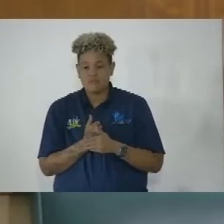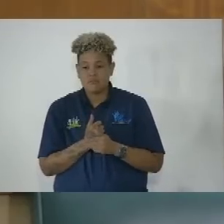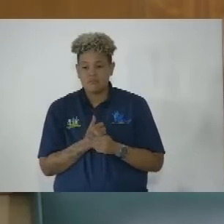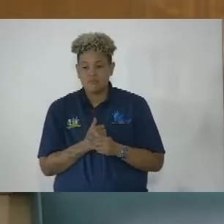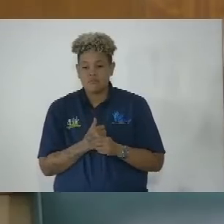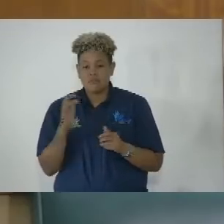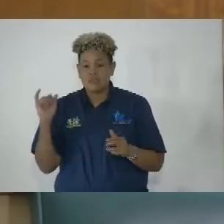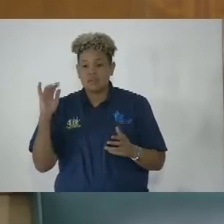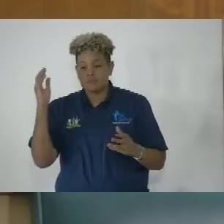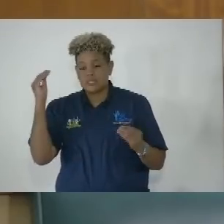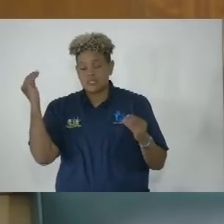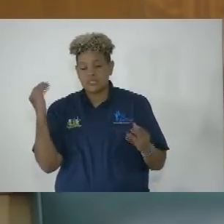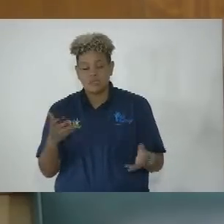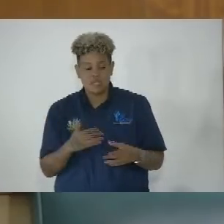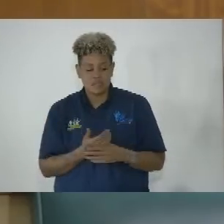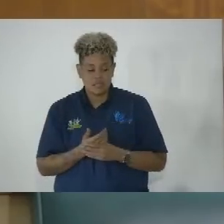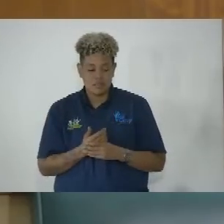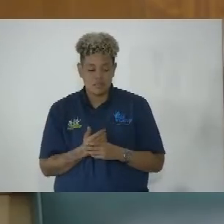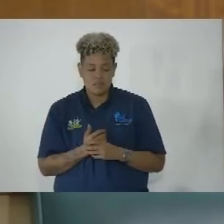That being said,